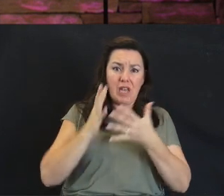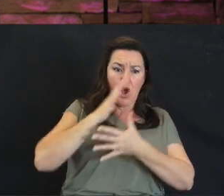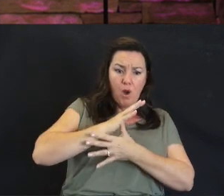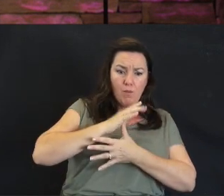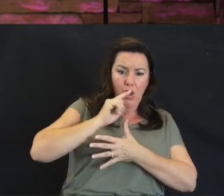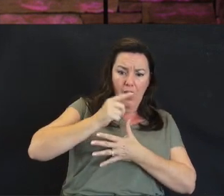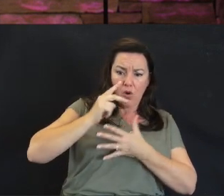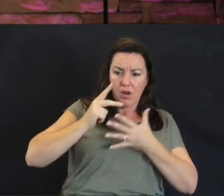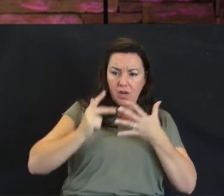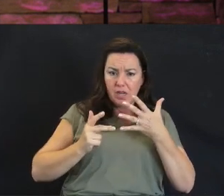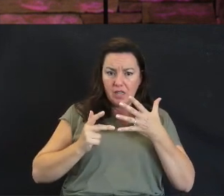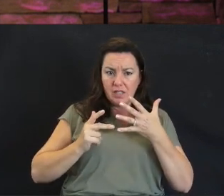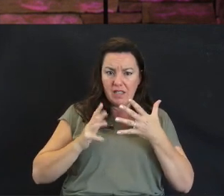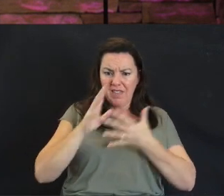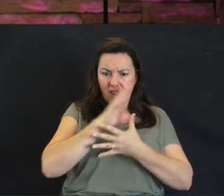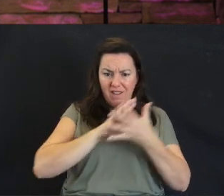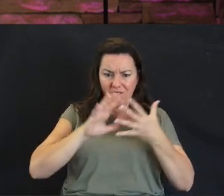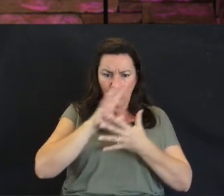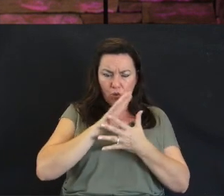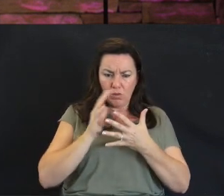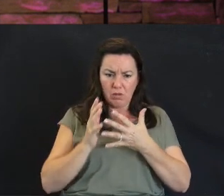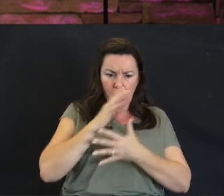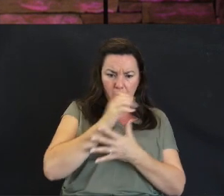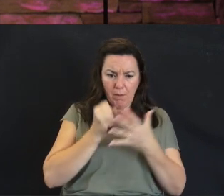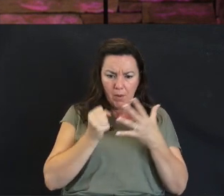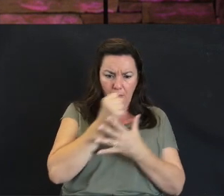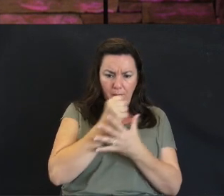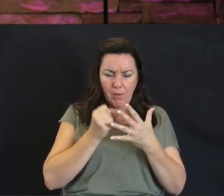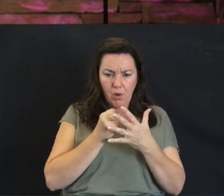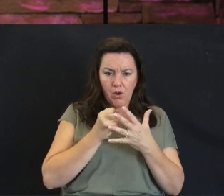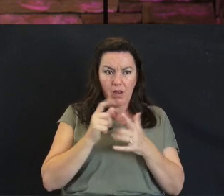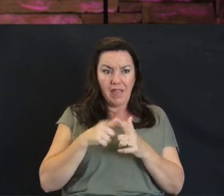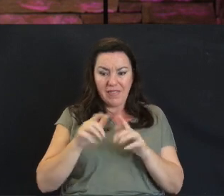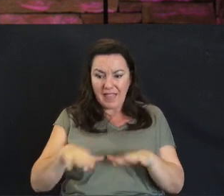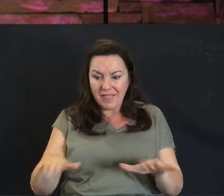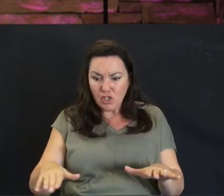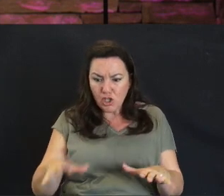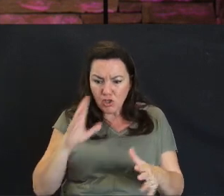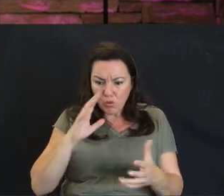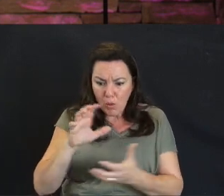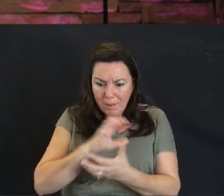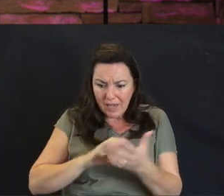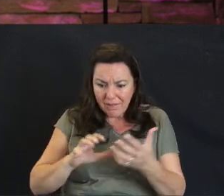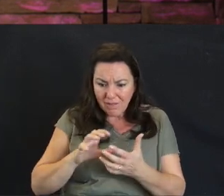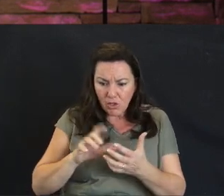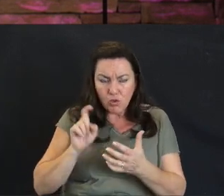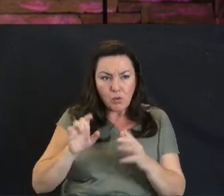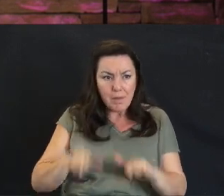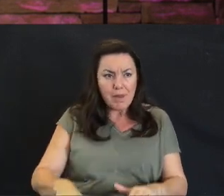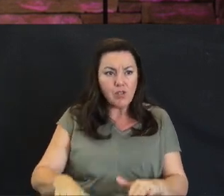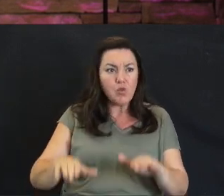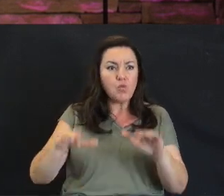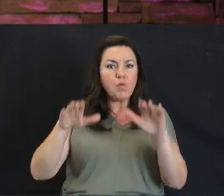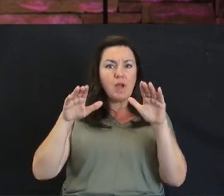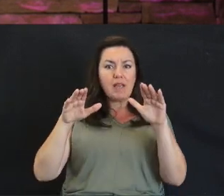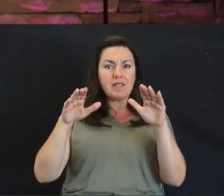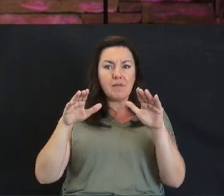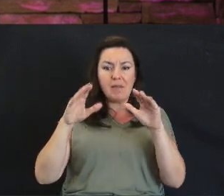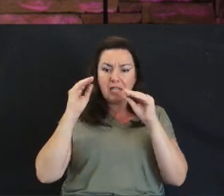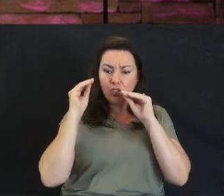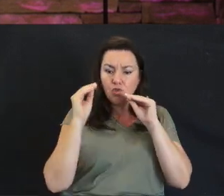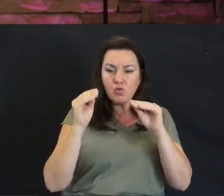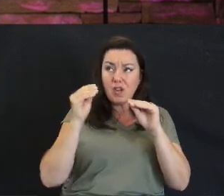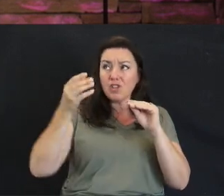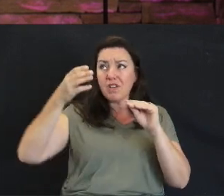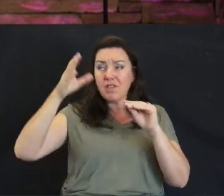our children They will be confused On their priorities For themselves We must raise them In the instruction And discipline of the Lord At all costs